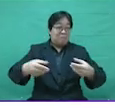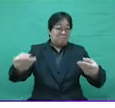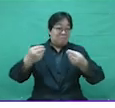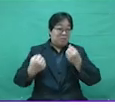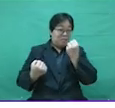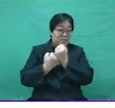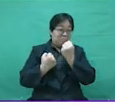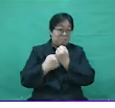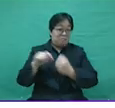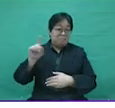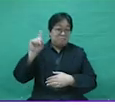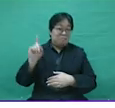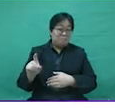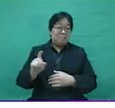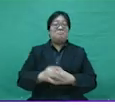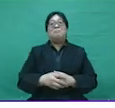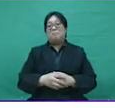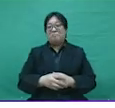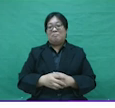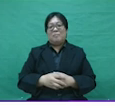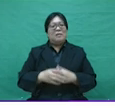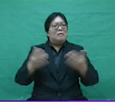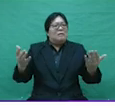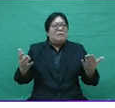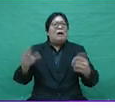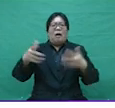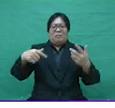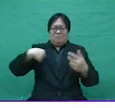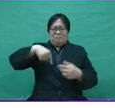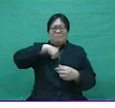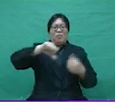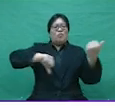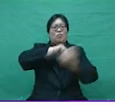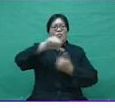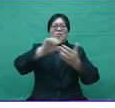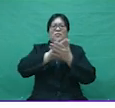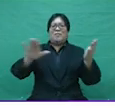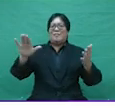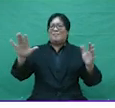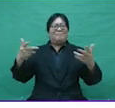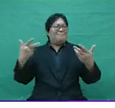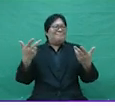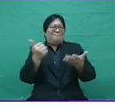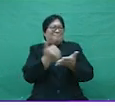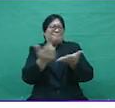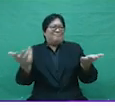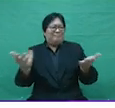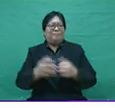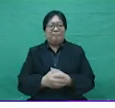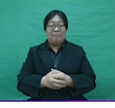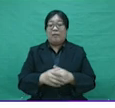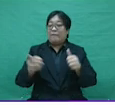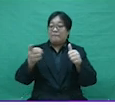support. So what have been the responses from the social security side? The first thing